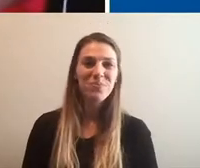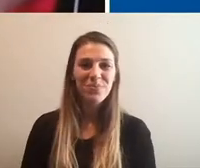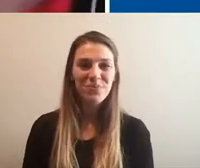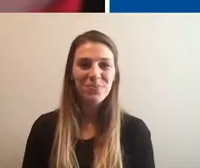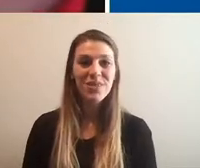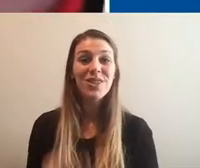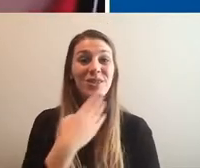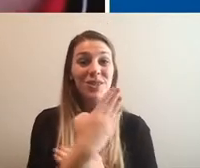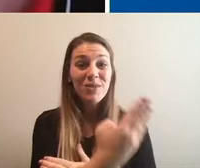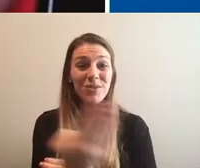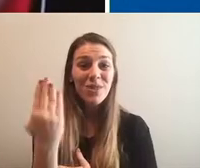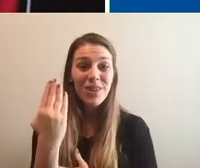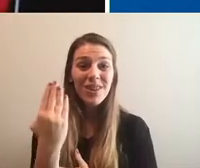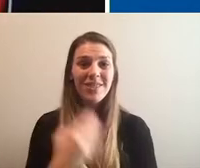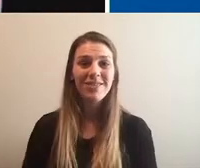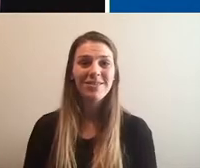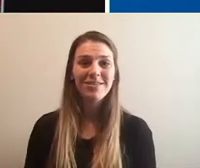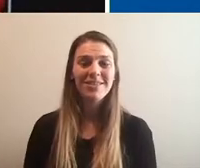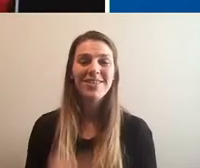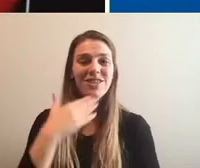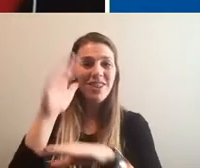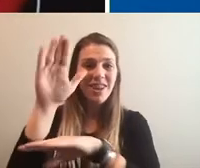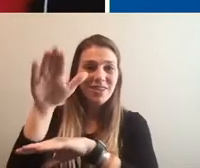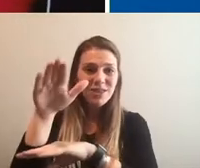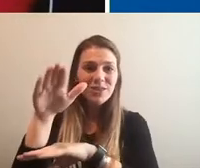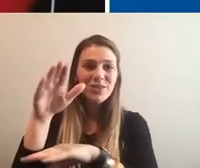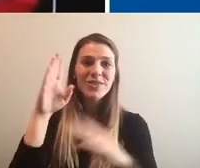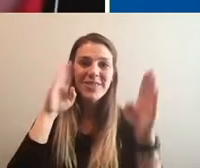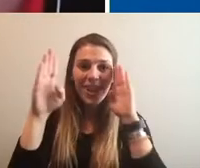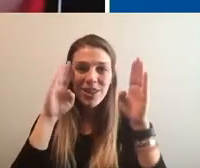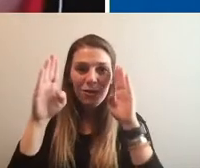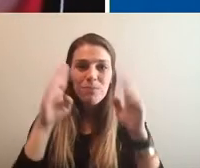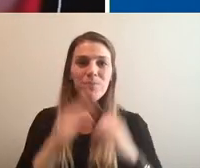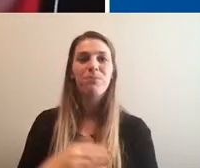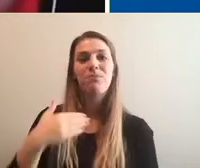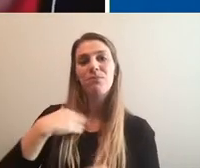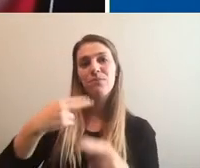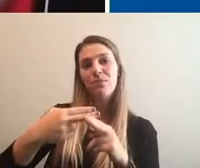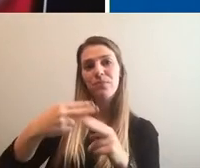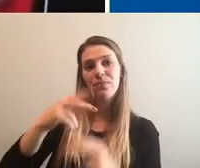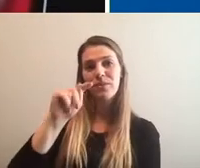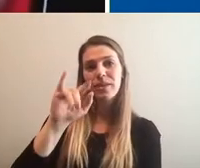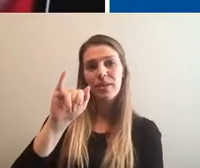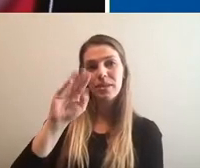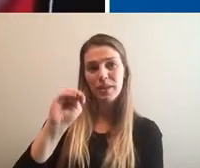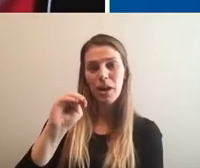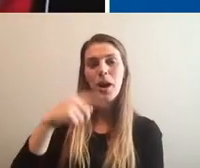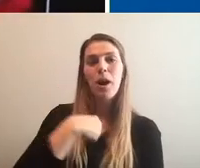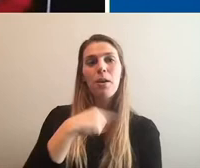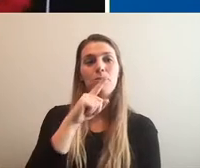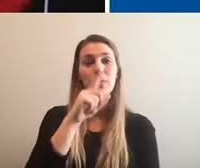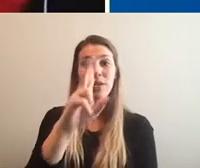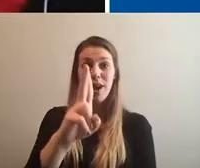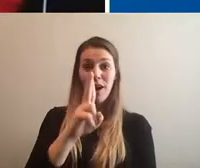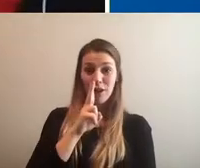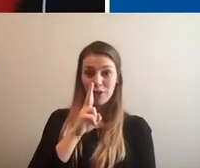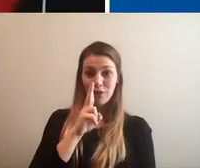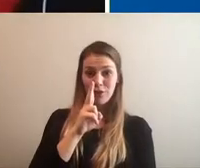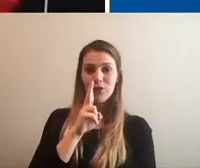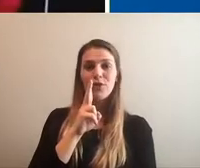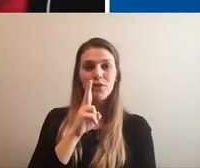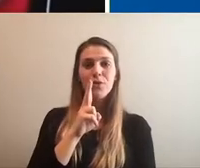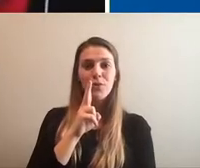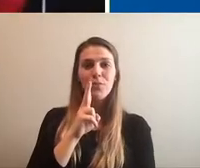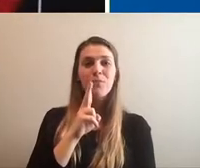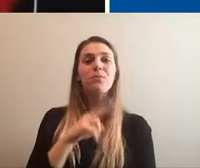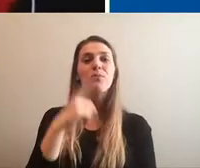Good morning, good afternoon, good evening, everyone. I'm Tim Shriver. I am enormously honored to have, as